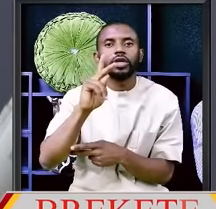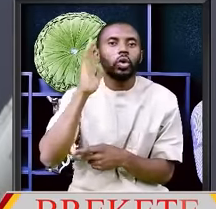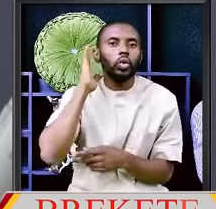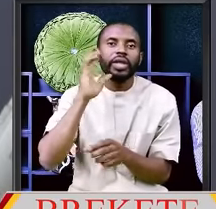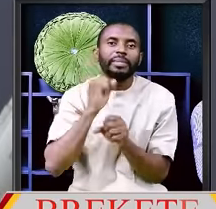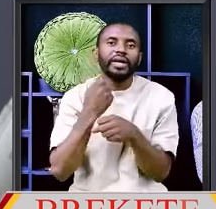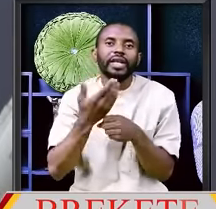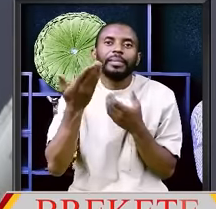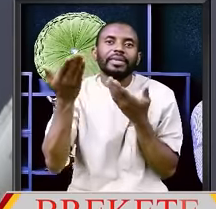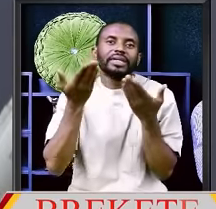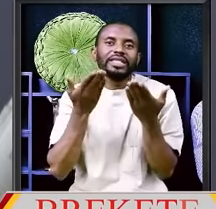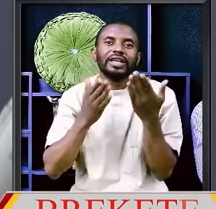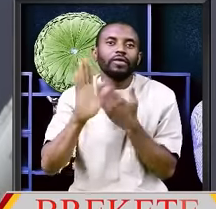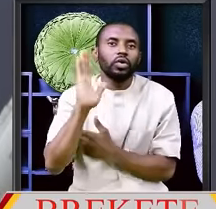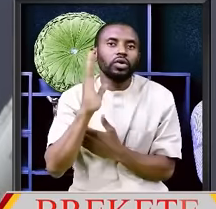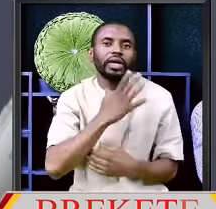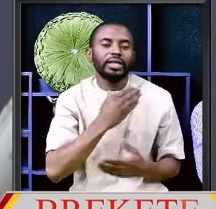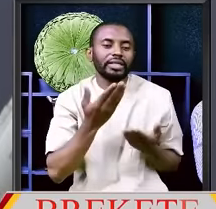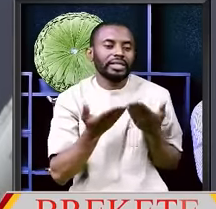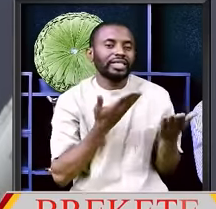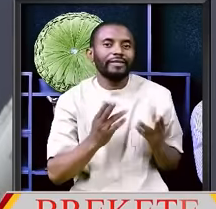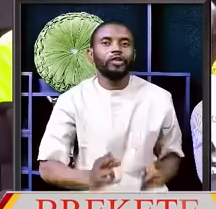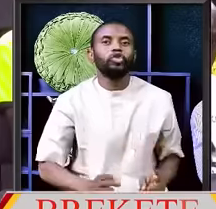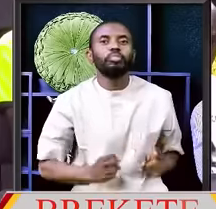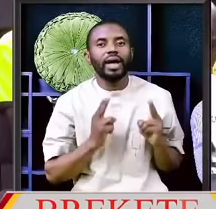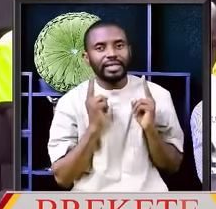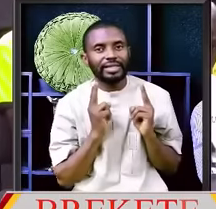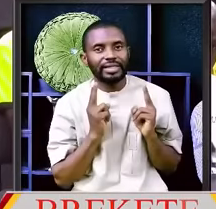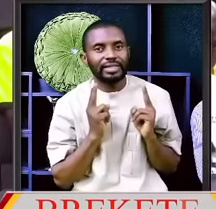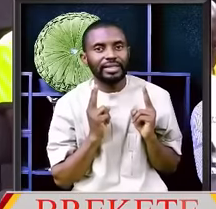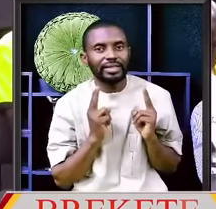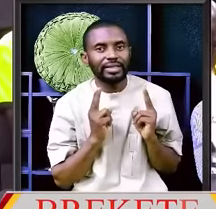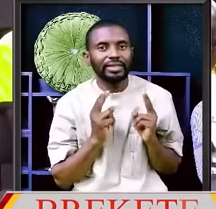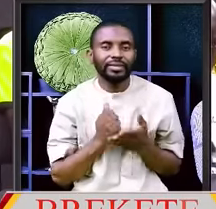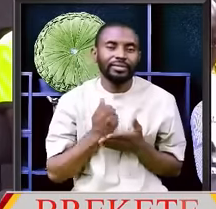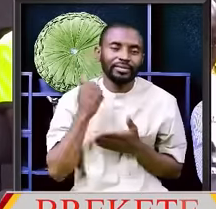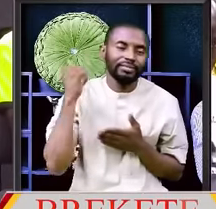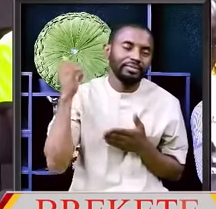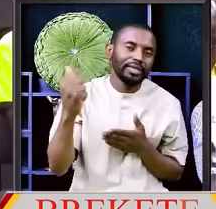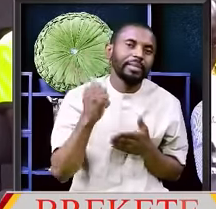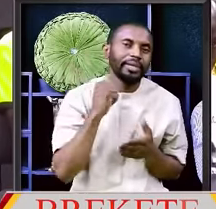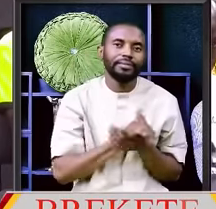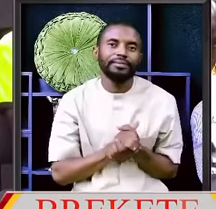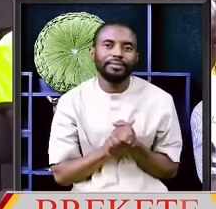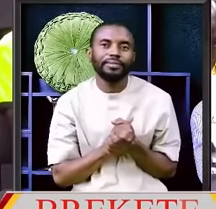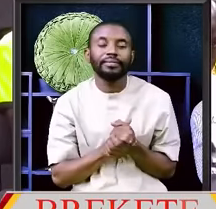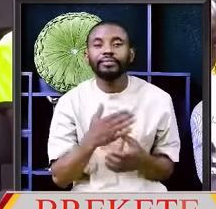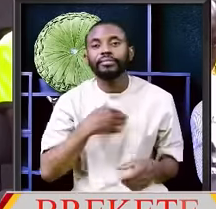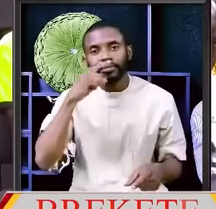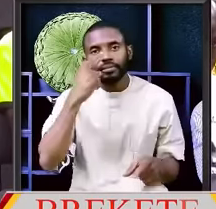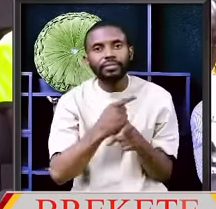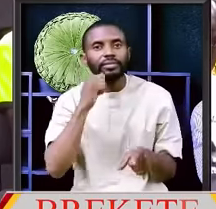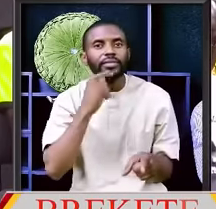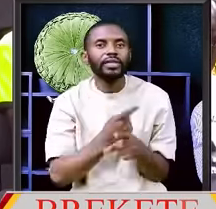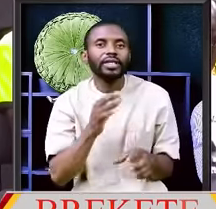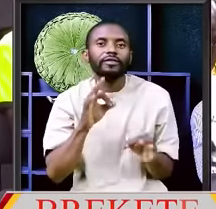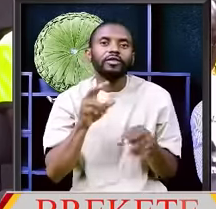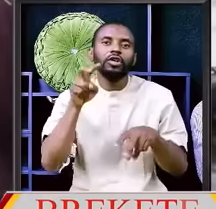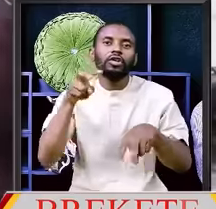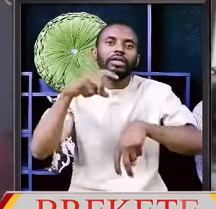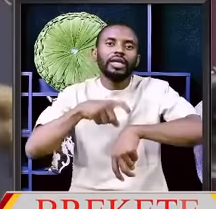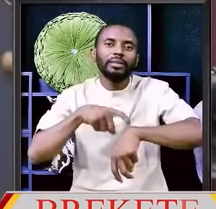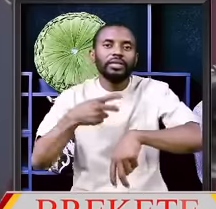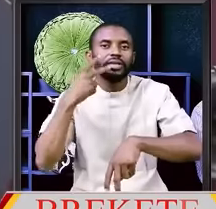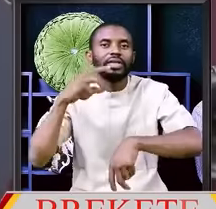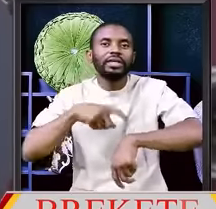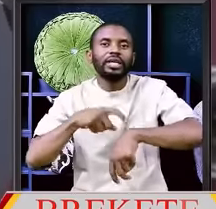God. Amen. And serve humanity. Amen. Amen. Amen. My brothers, my sisters, if I look down and